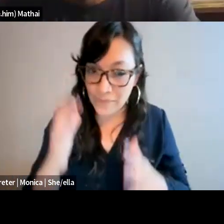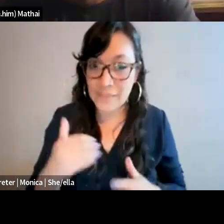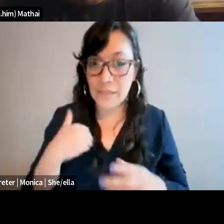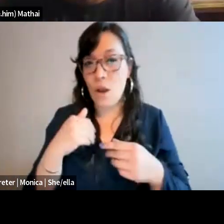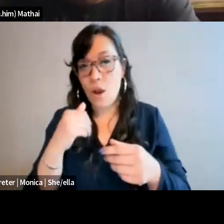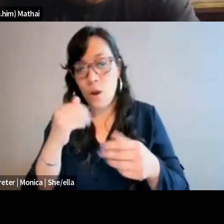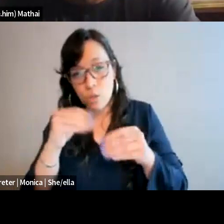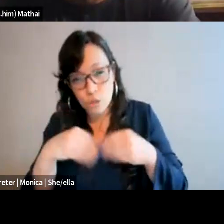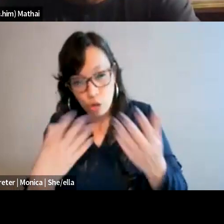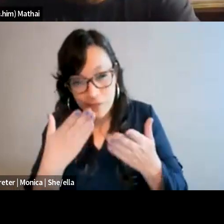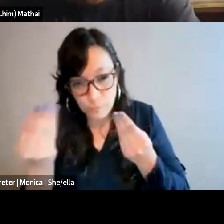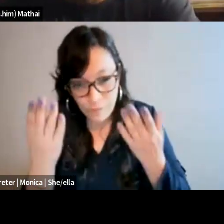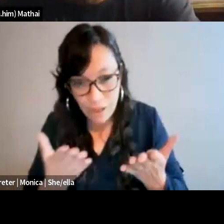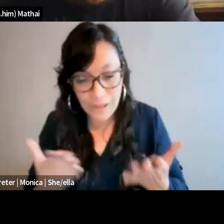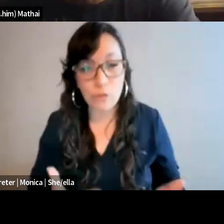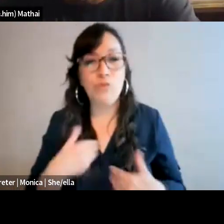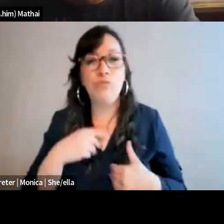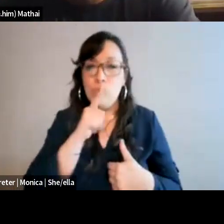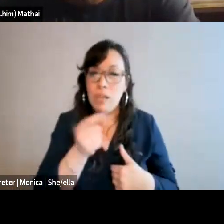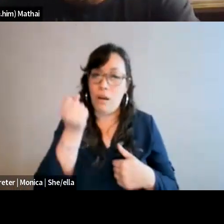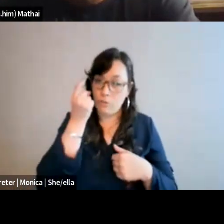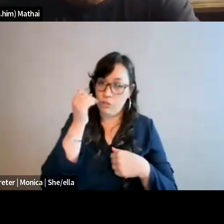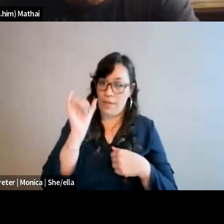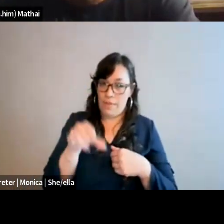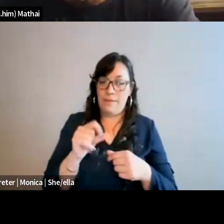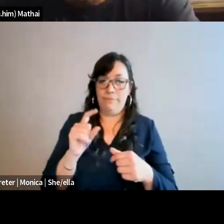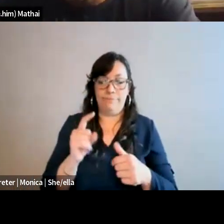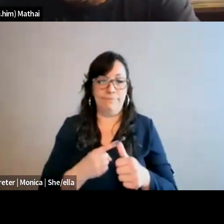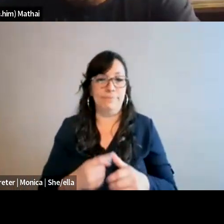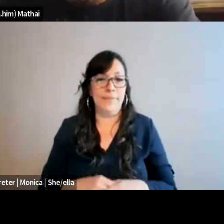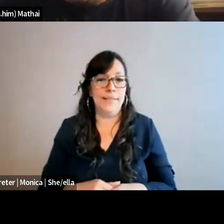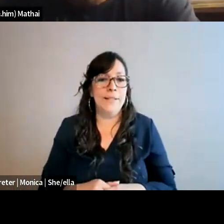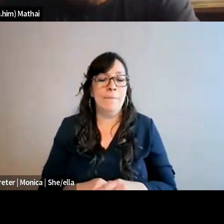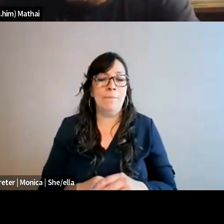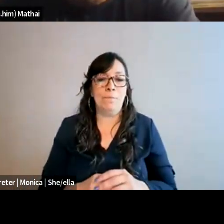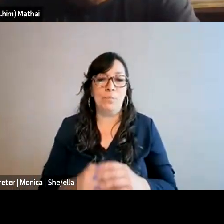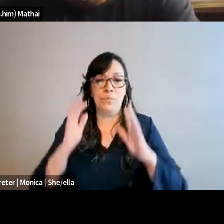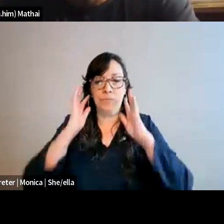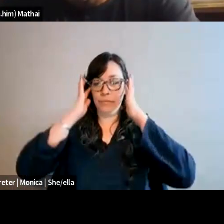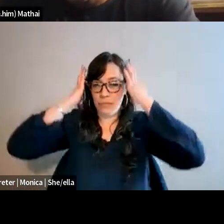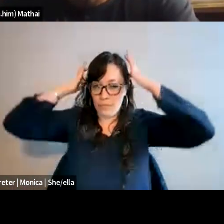our service providers really key into that.